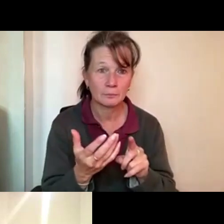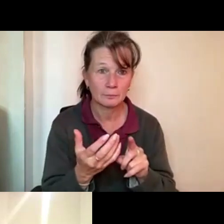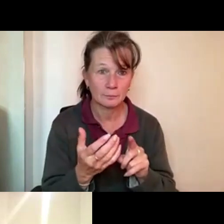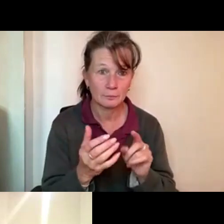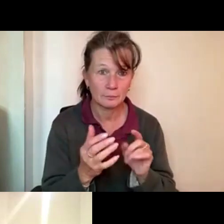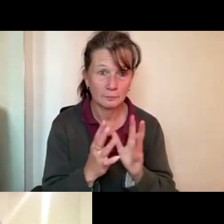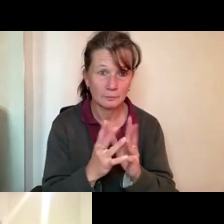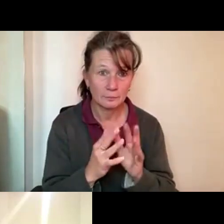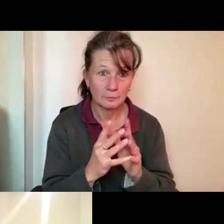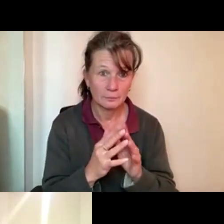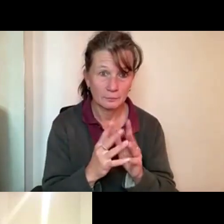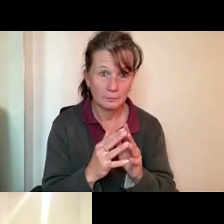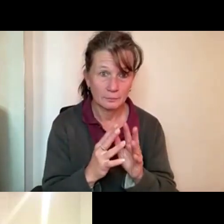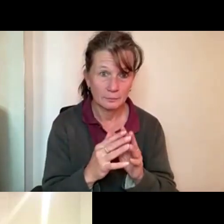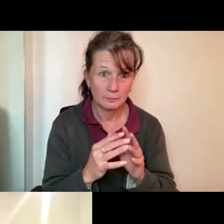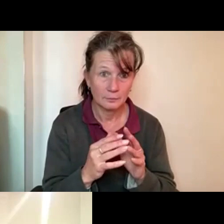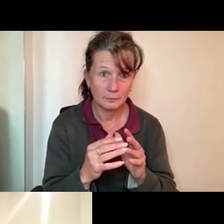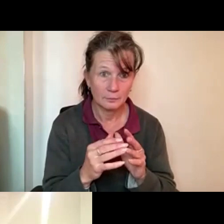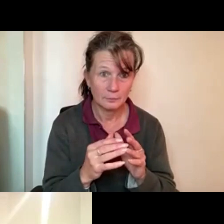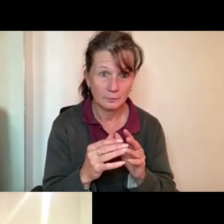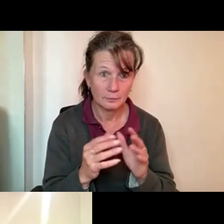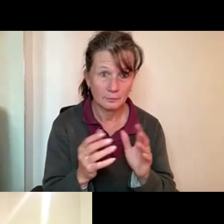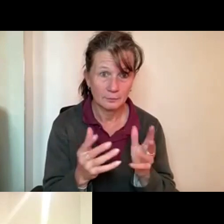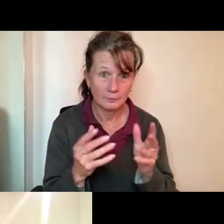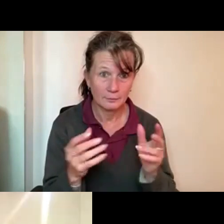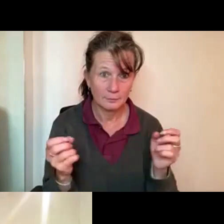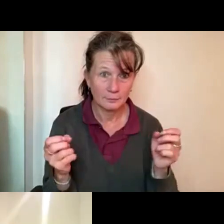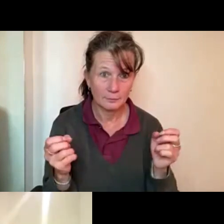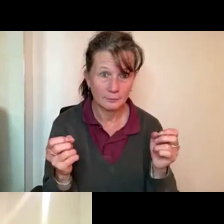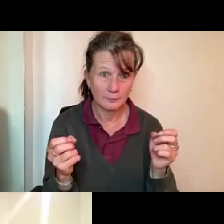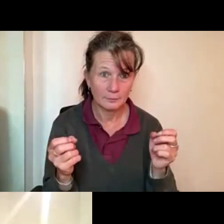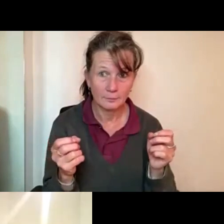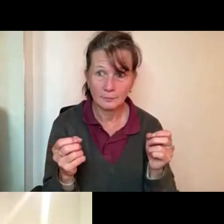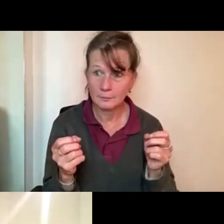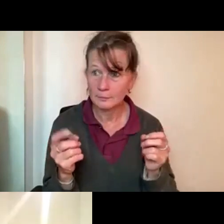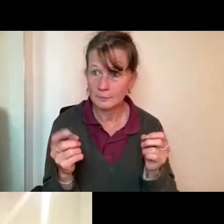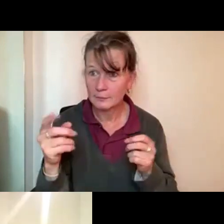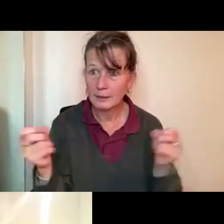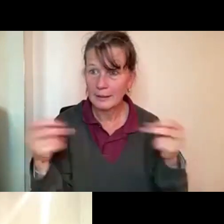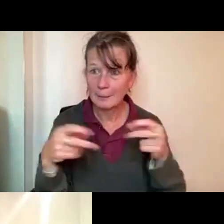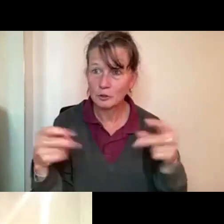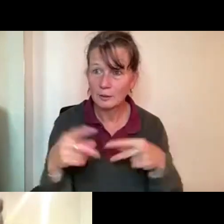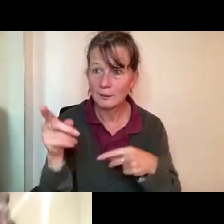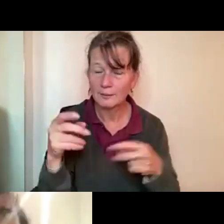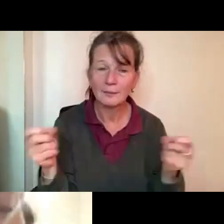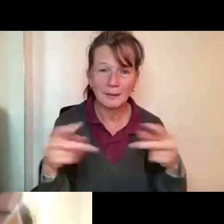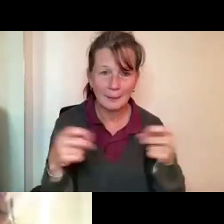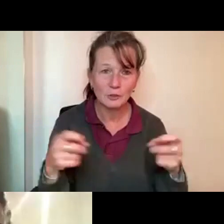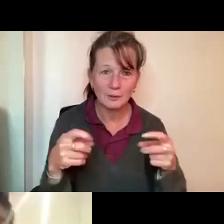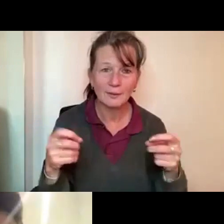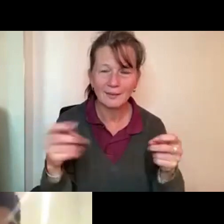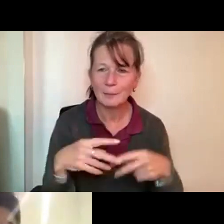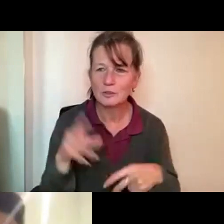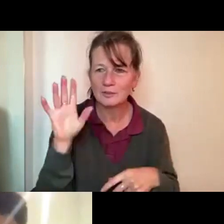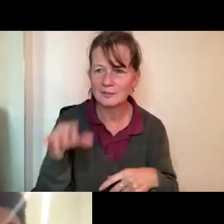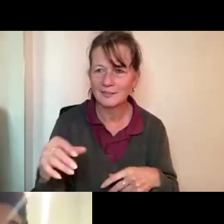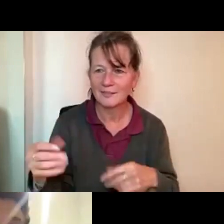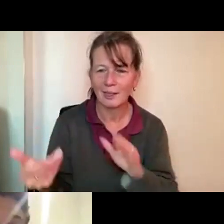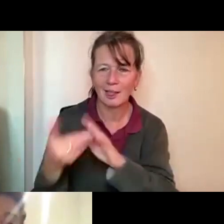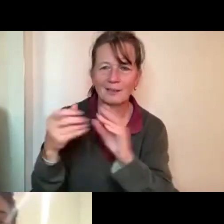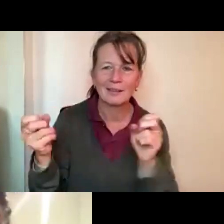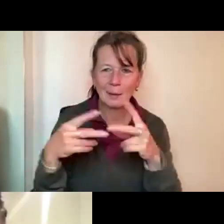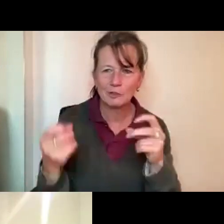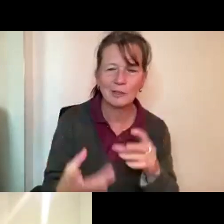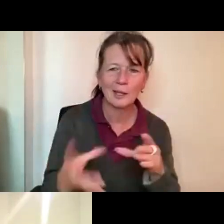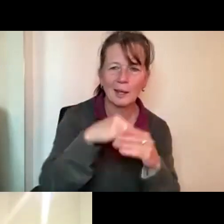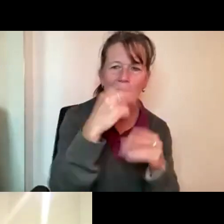what have I said? Not subtitle. What am I saying? Yeah, we did captioning. We did captioning yes, built into the design, as